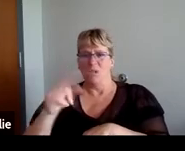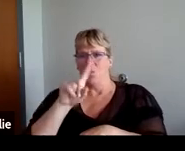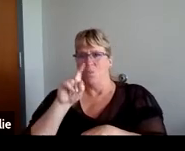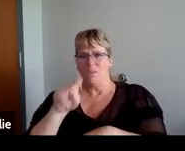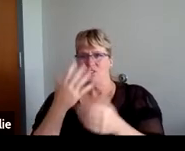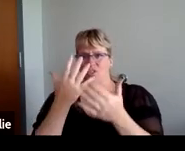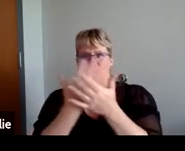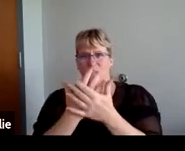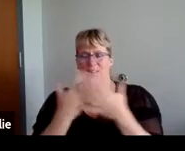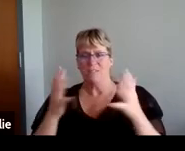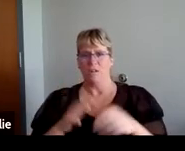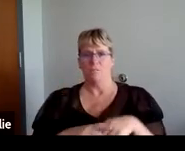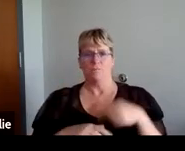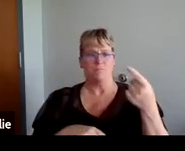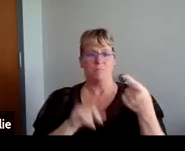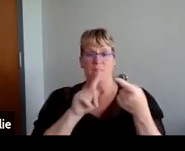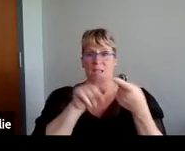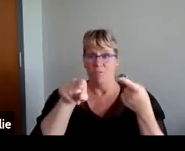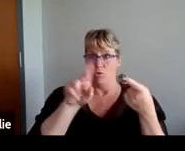screen. Have you used